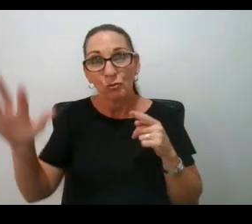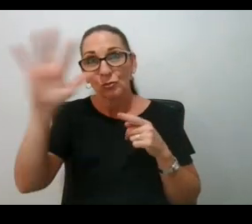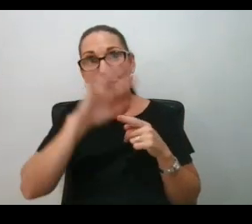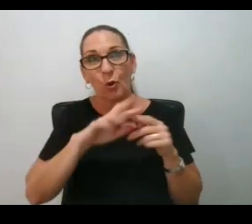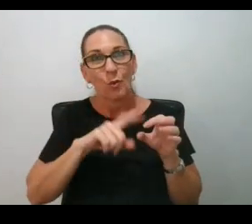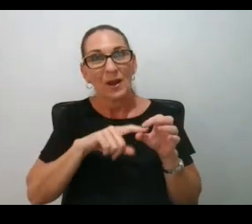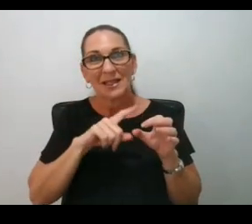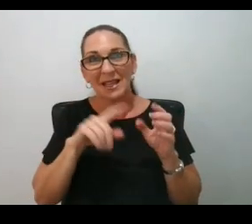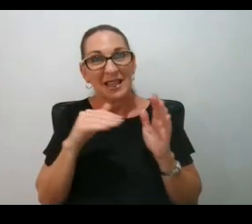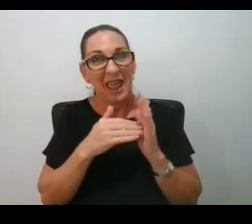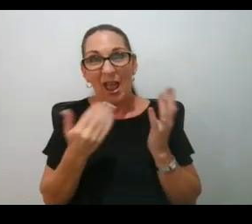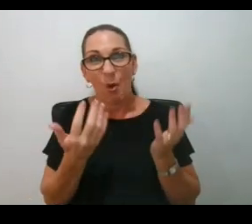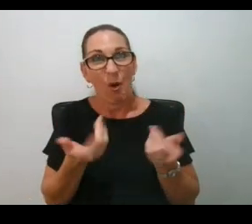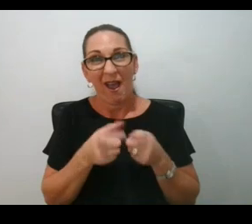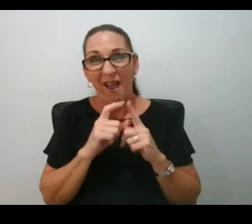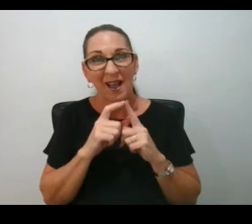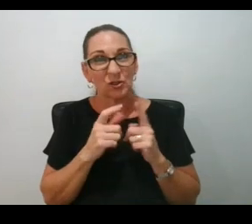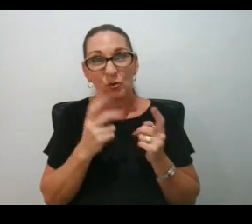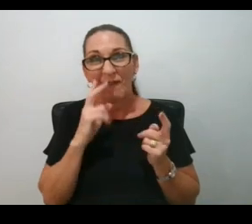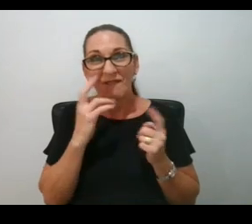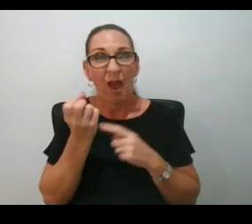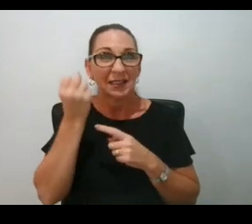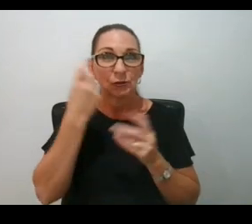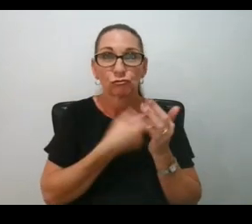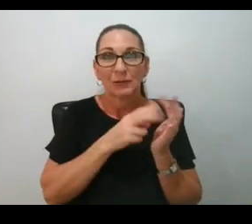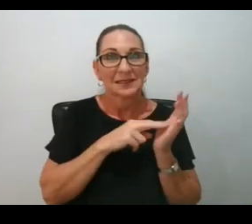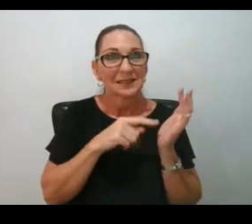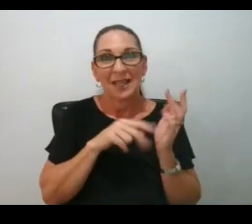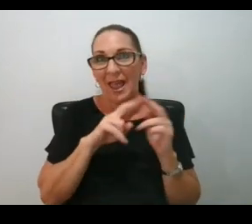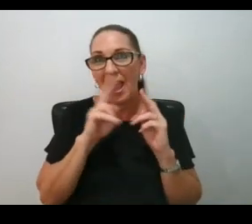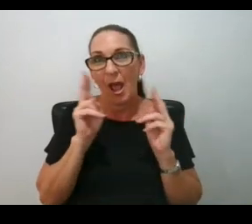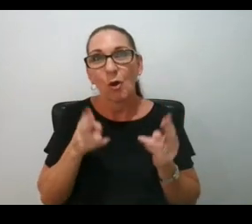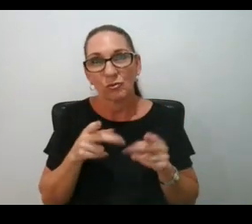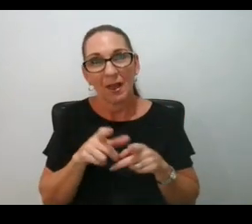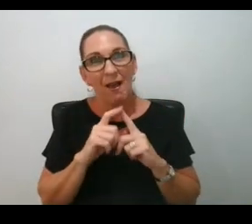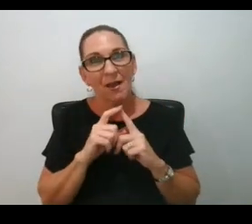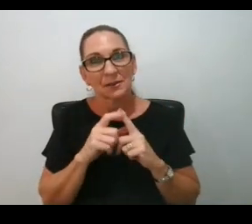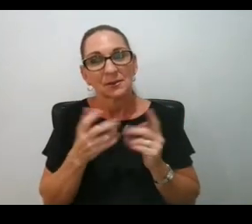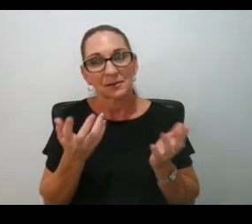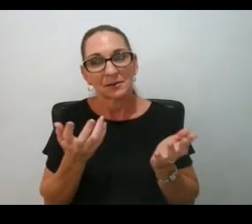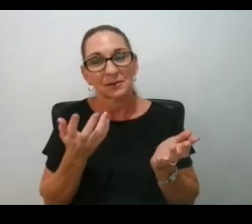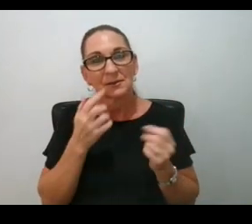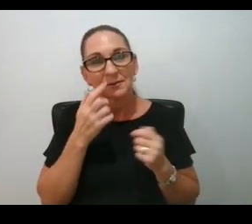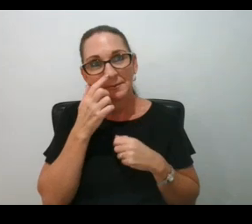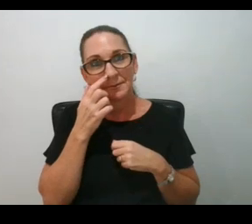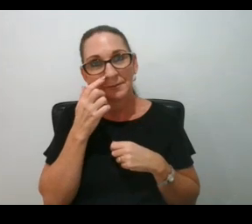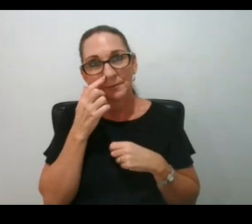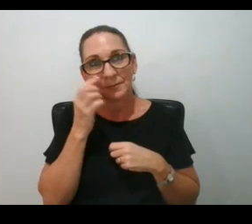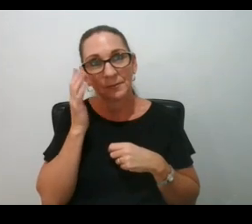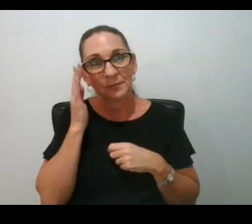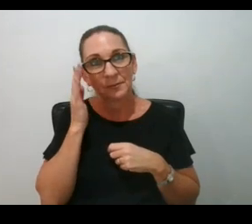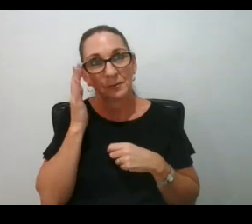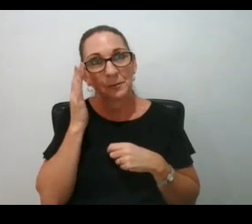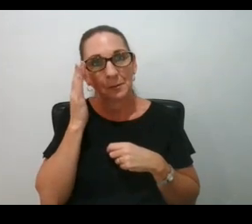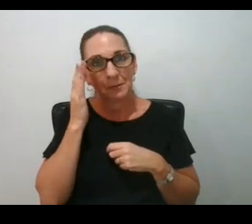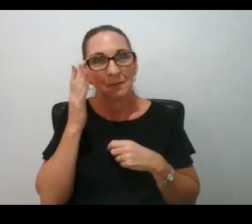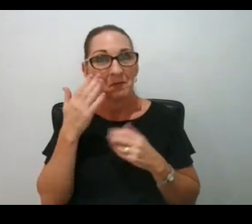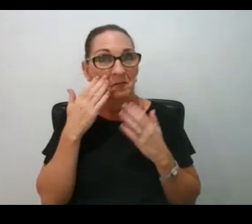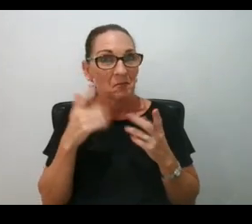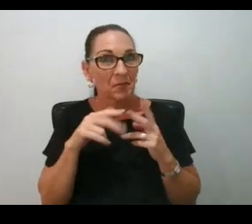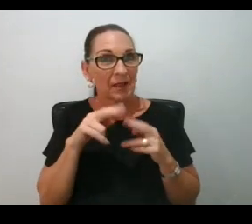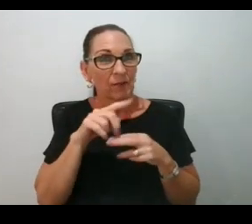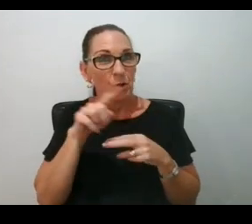really hard to get rent, somewhere to rent. And probably why we're seeing, and I don't know if anybody else has noticed,